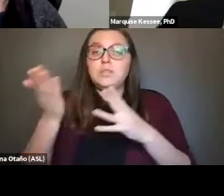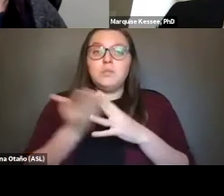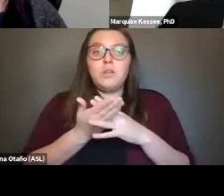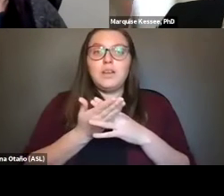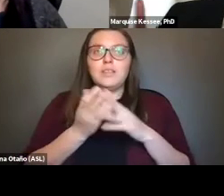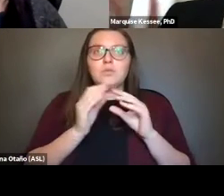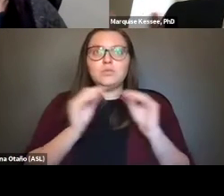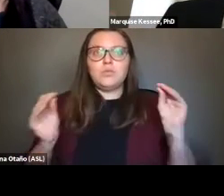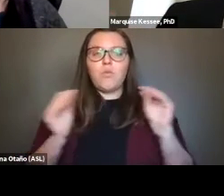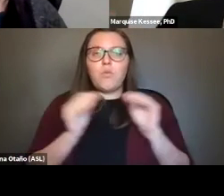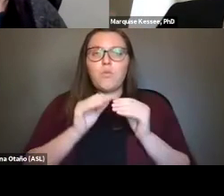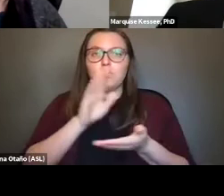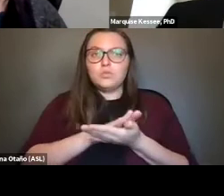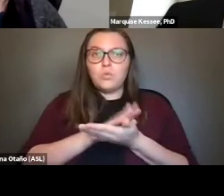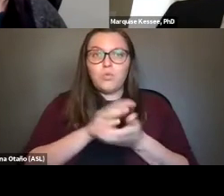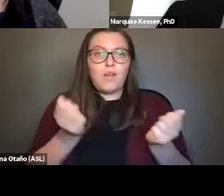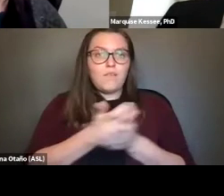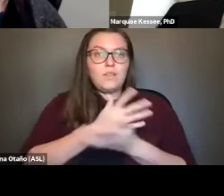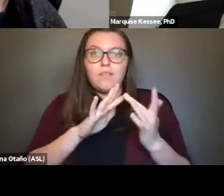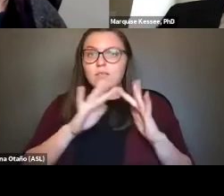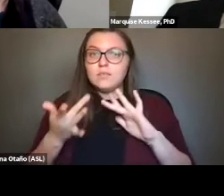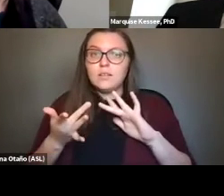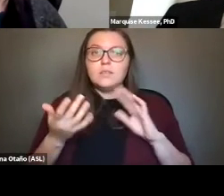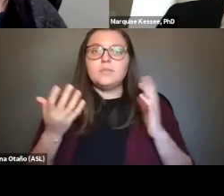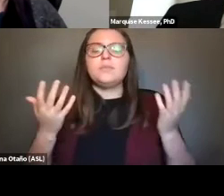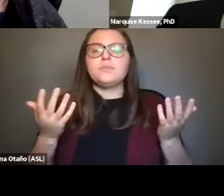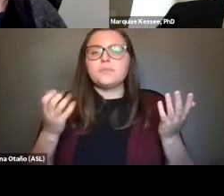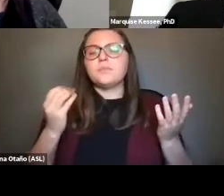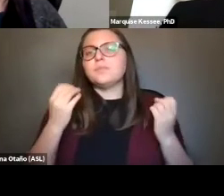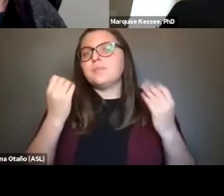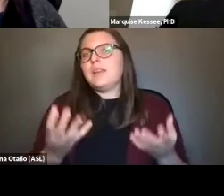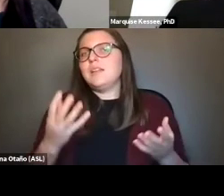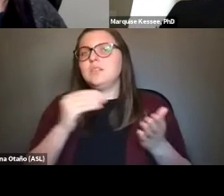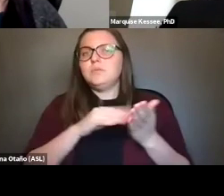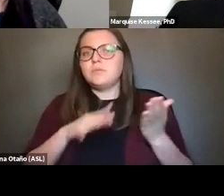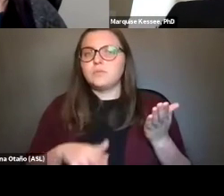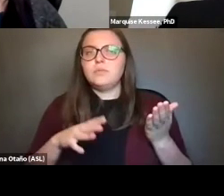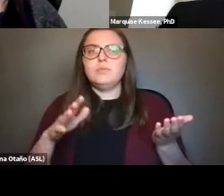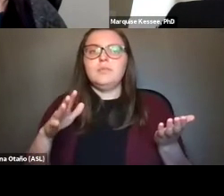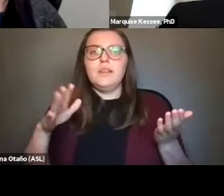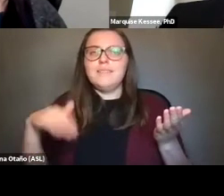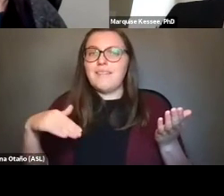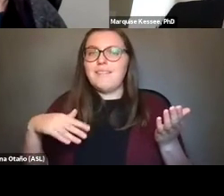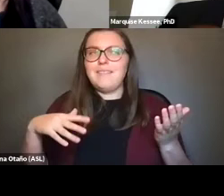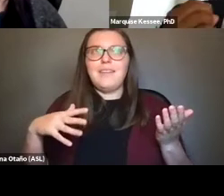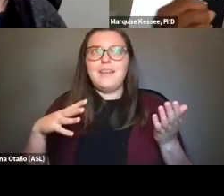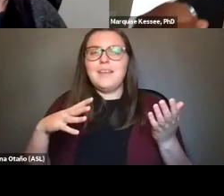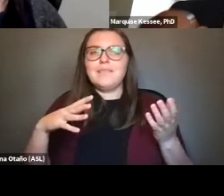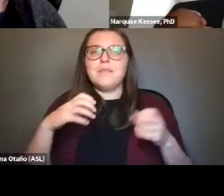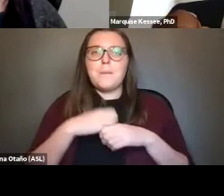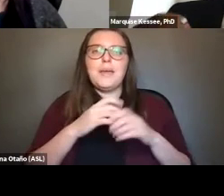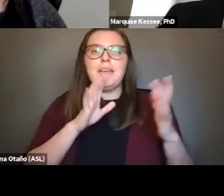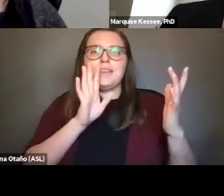more school. Everything went remote. So a lot of our students who hadn't made those contacts with their teachers, you know, built